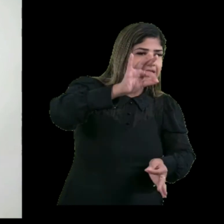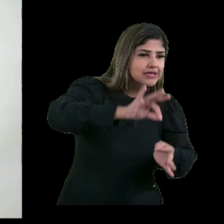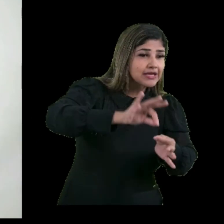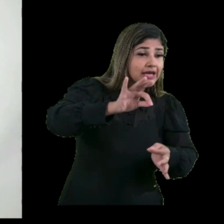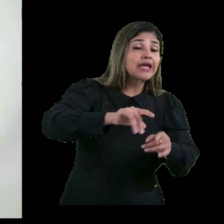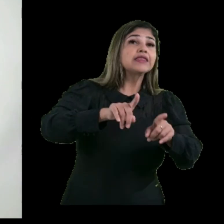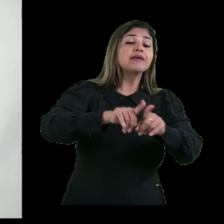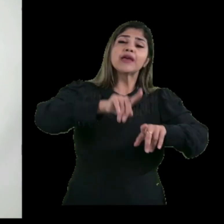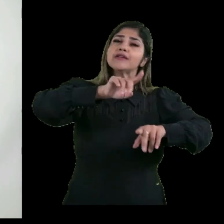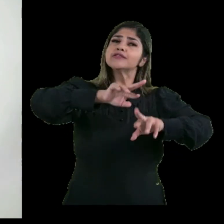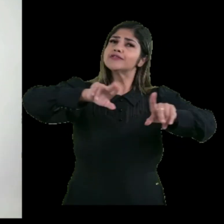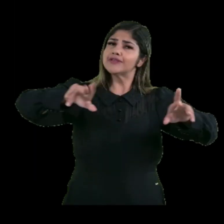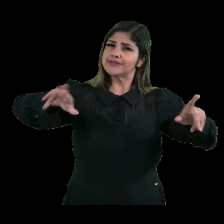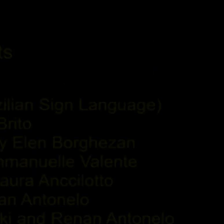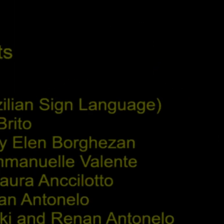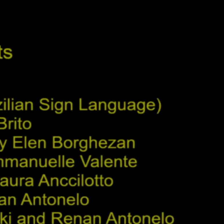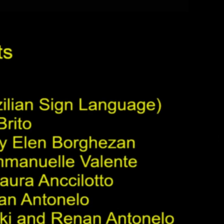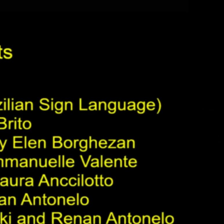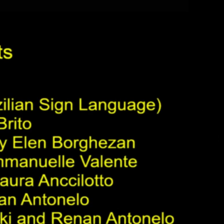overcome adversity.